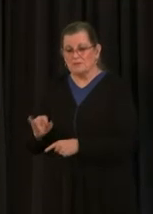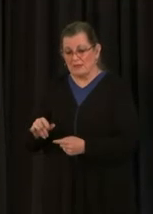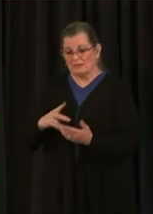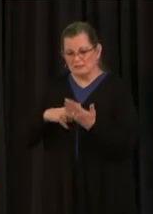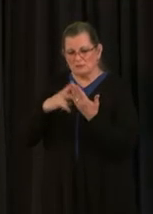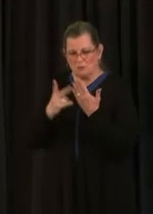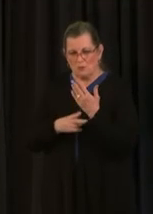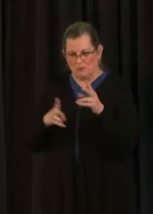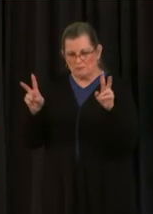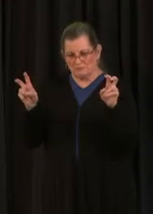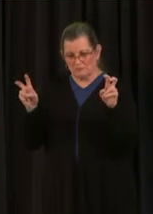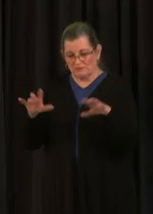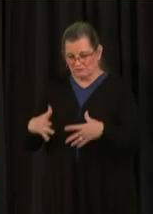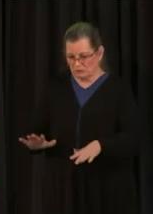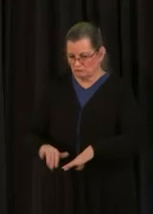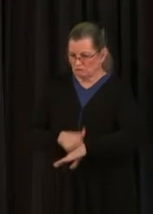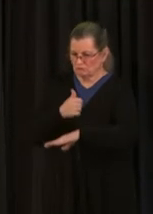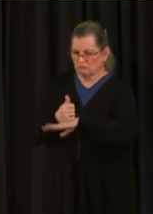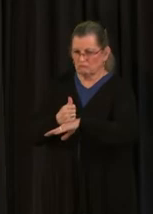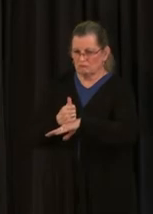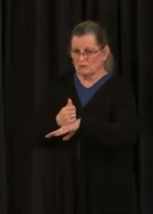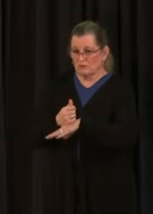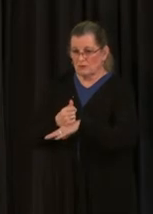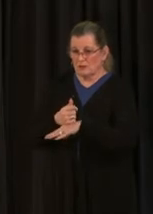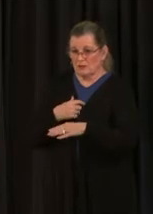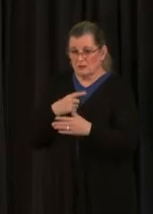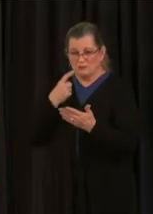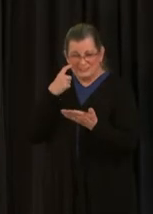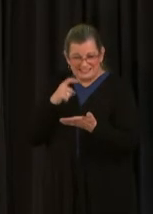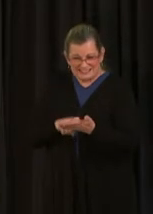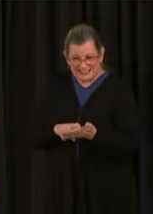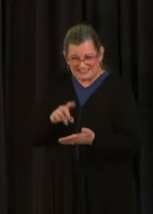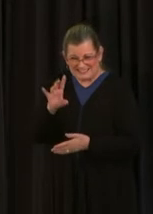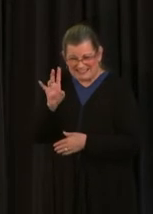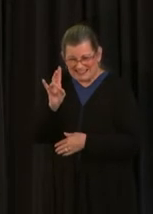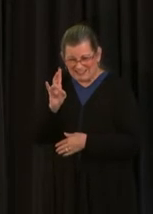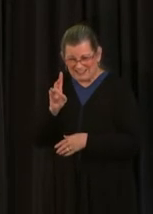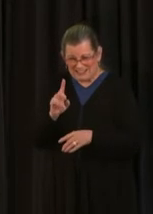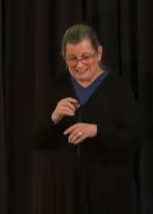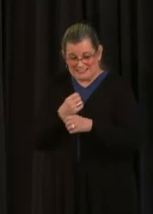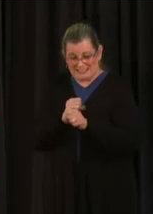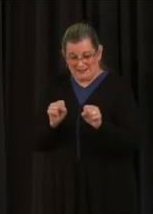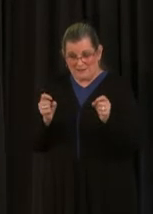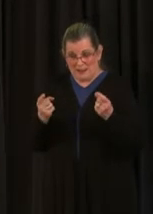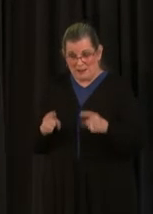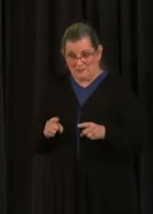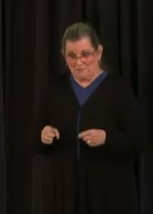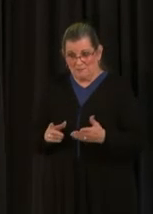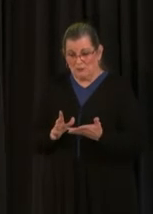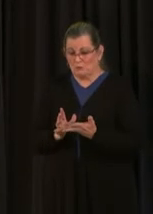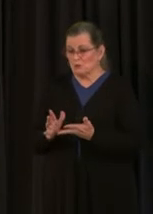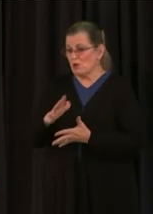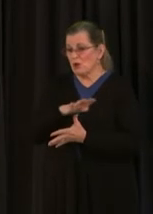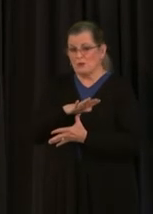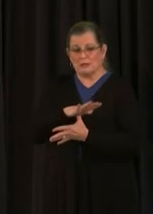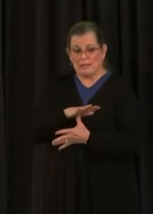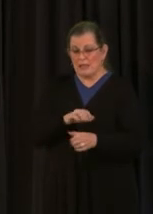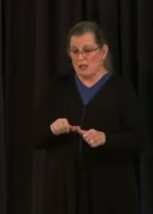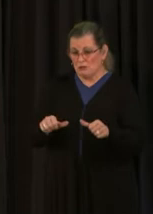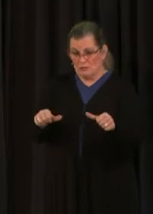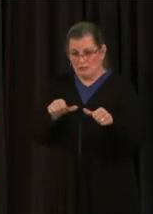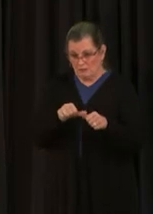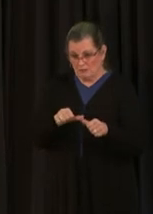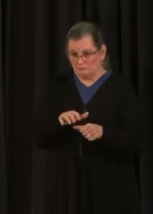vaccine. They've had 2 opportunities to do so, and I believe that our director is working on a 3rd opportunity. But we want to